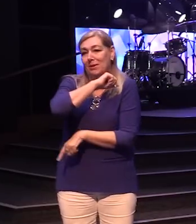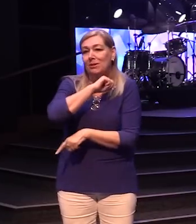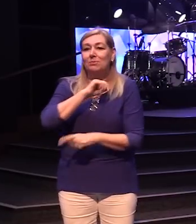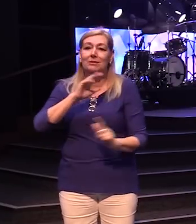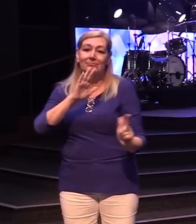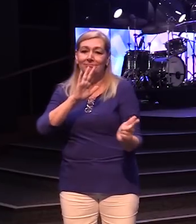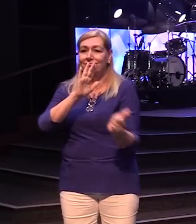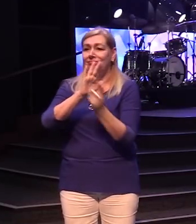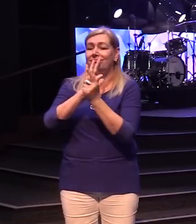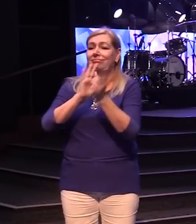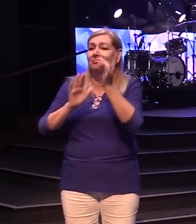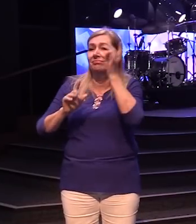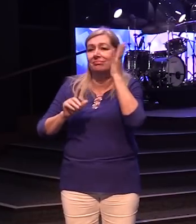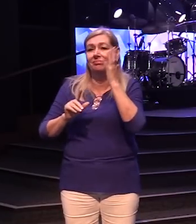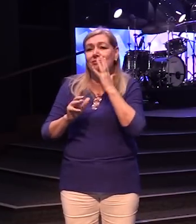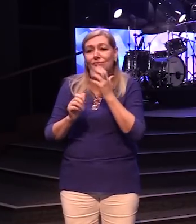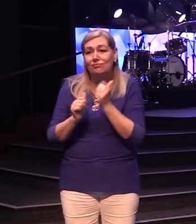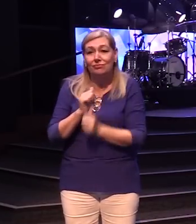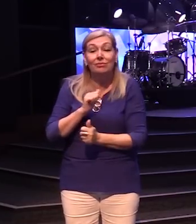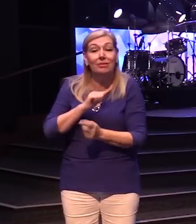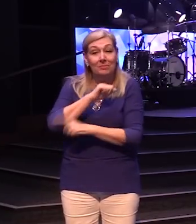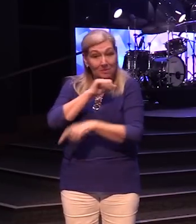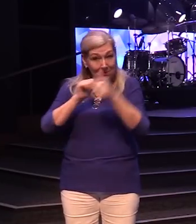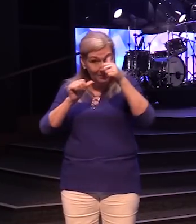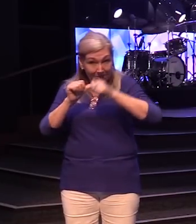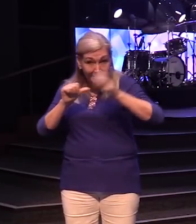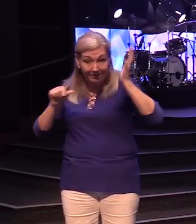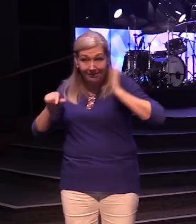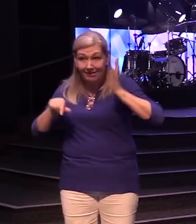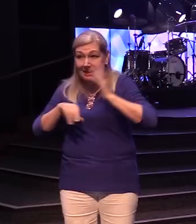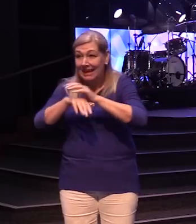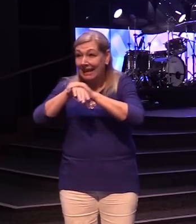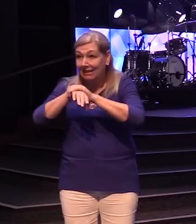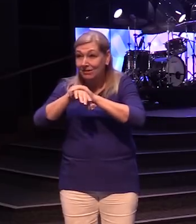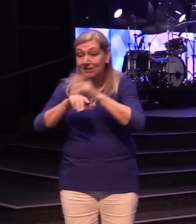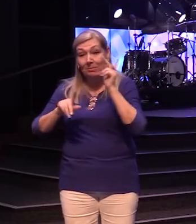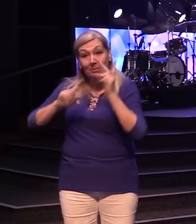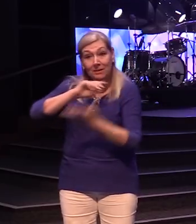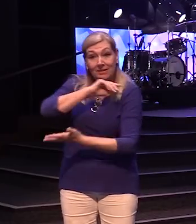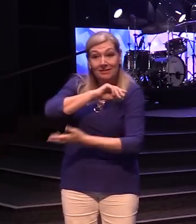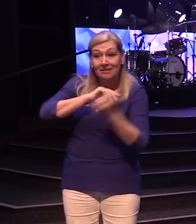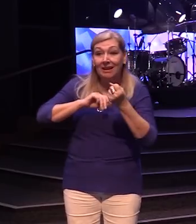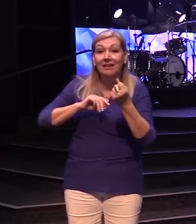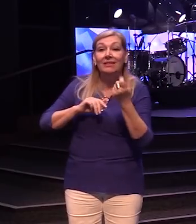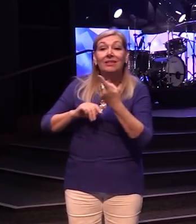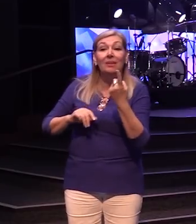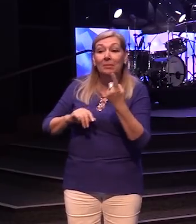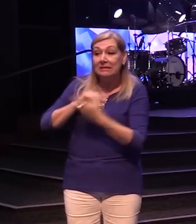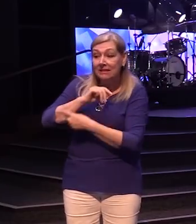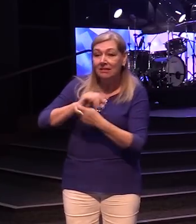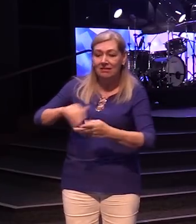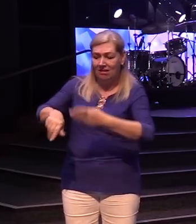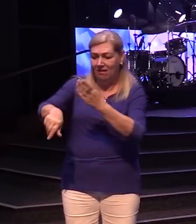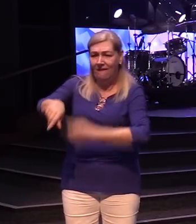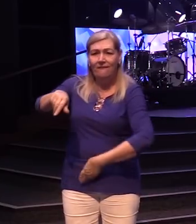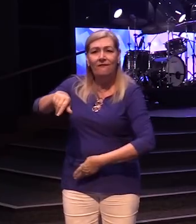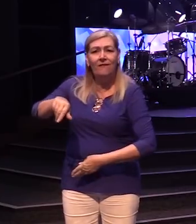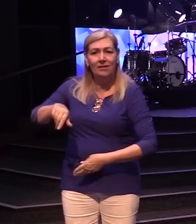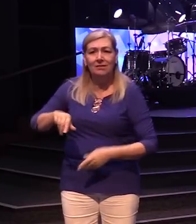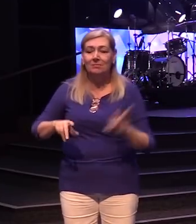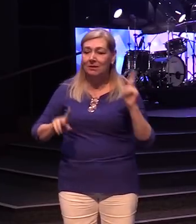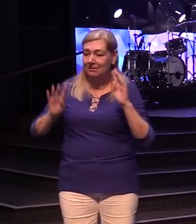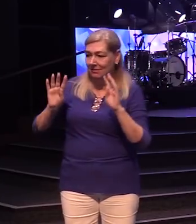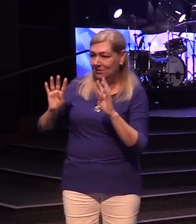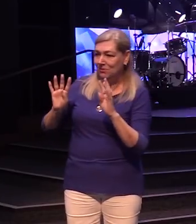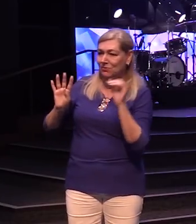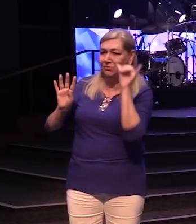unusual punishment. Remember, at that time in England, thieves had their hands cut off. People were drawn and quartered publicly for the entertainment